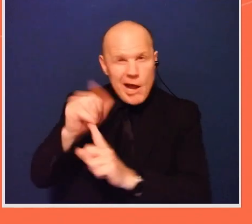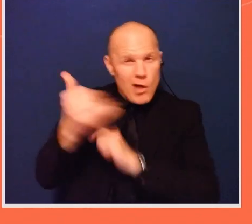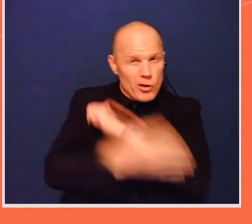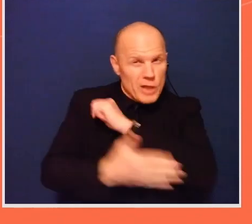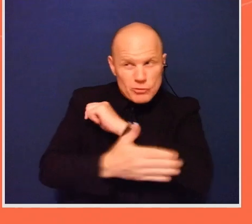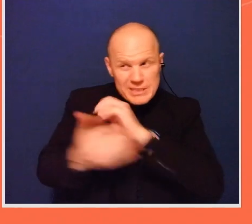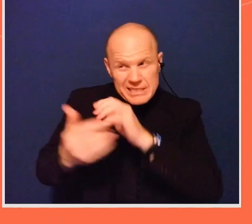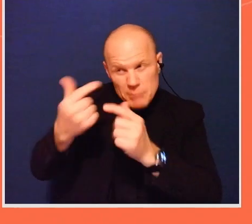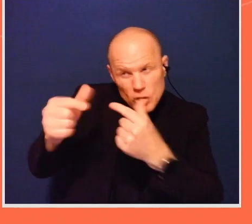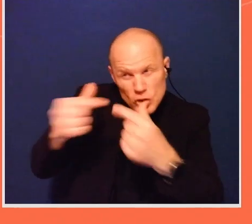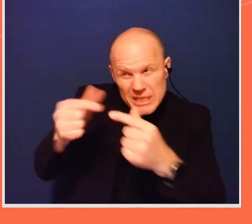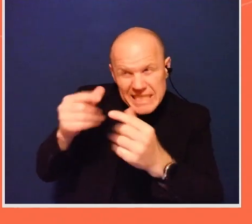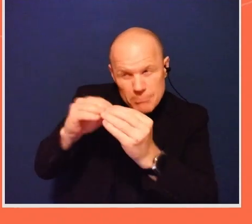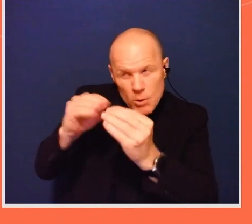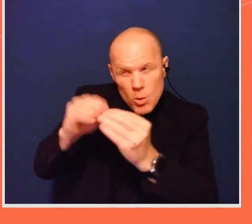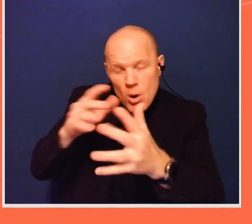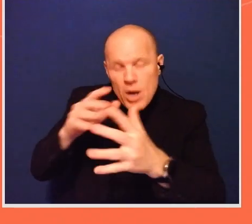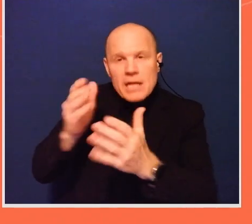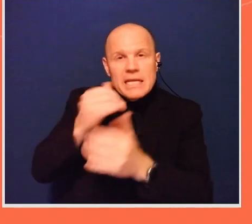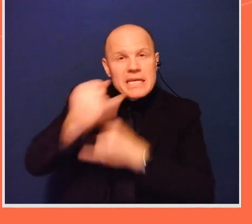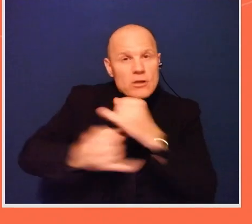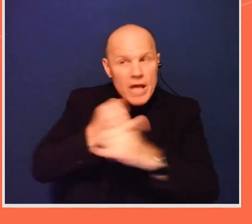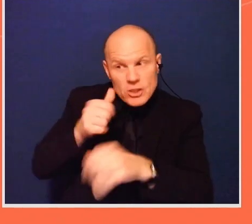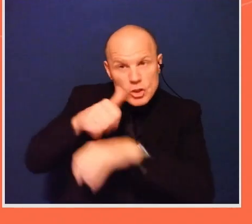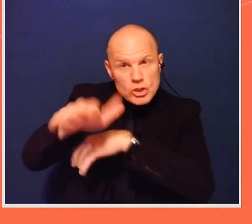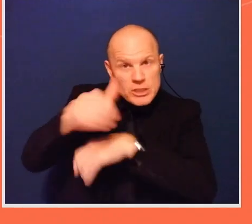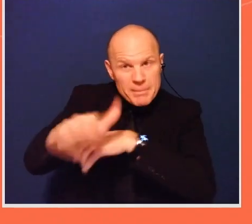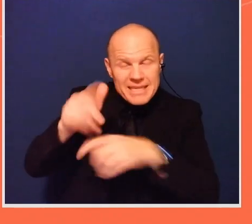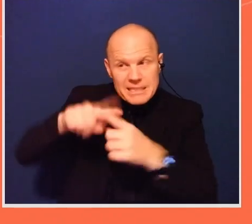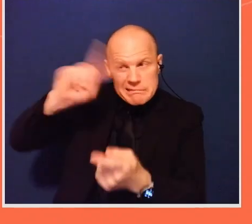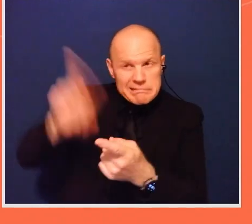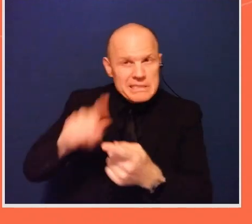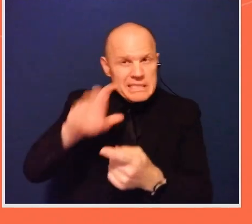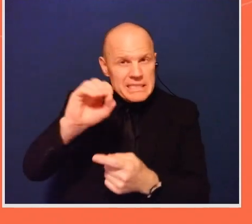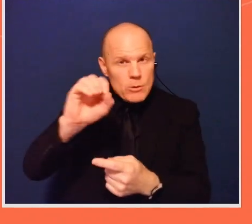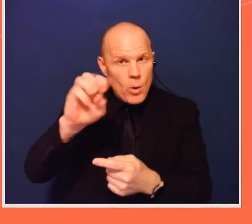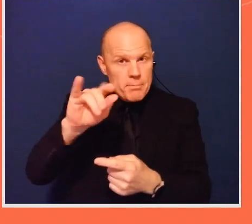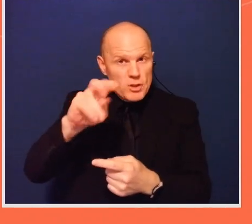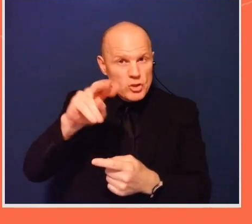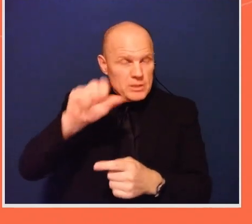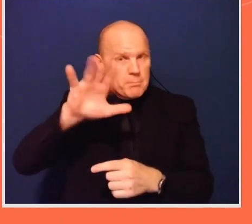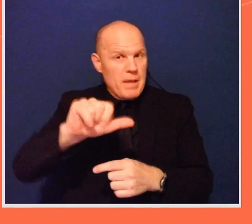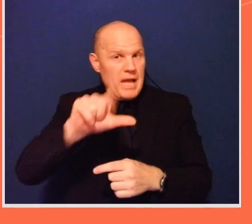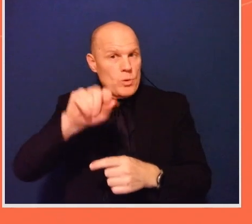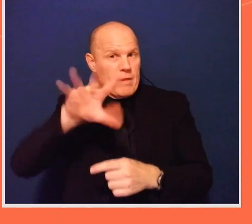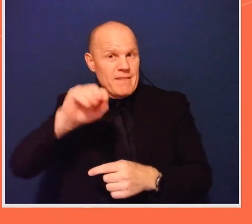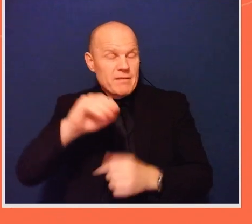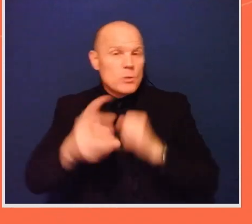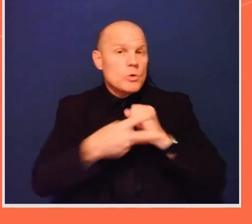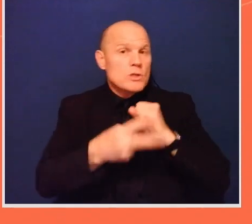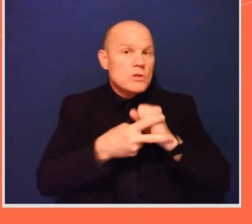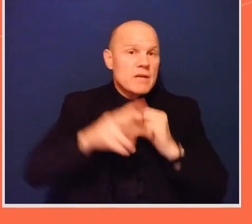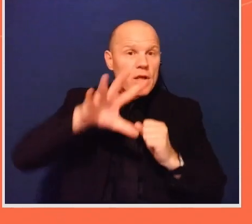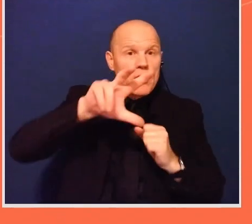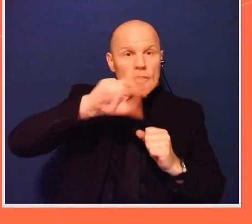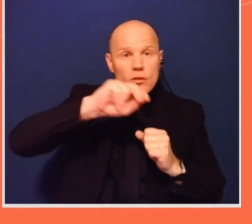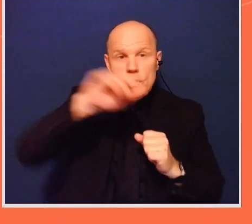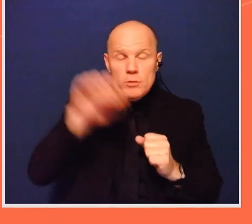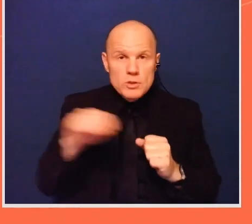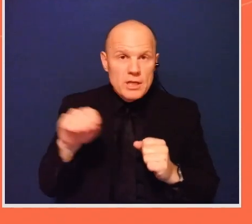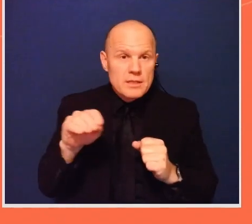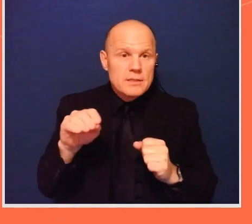science tells us that every 1/10 of a degree matters enormously. Even with a 1.5 degree temperature rise, we may lose much